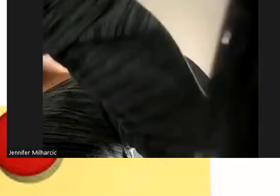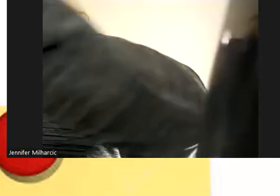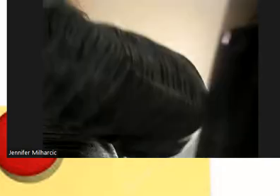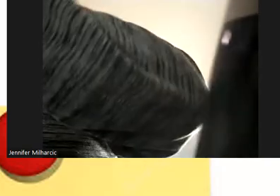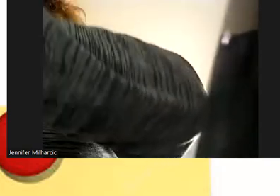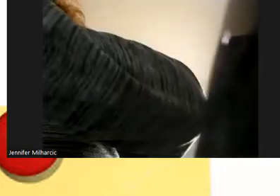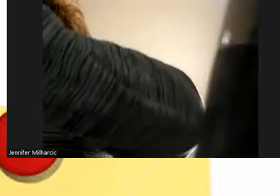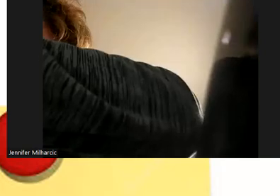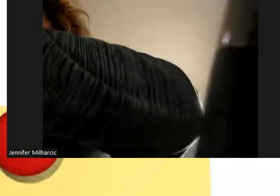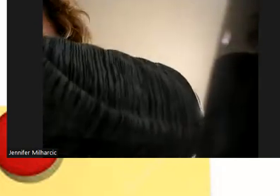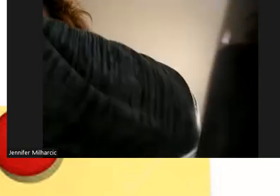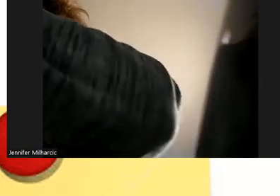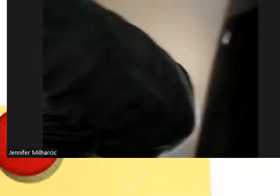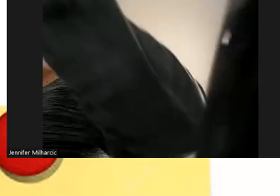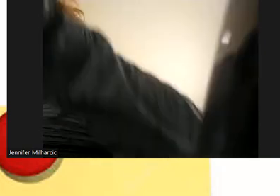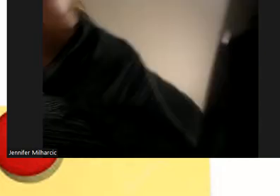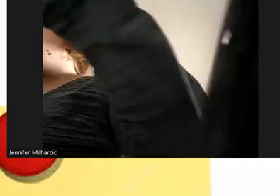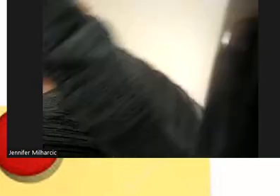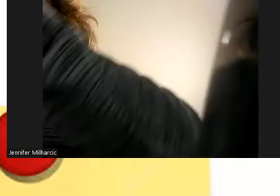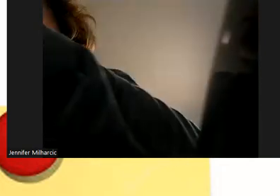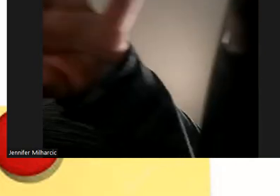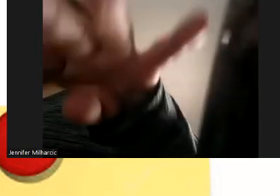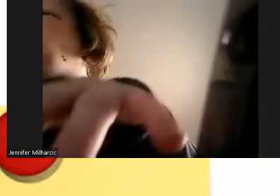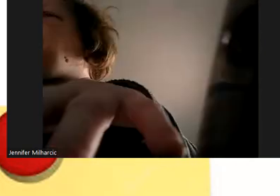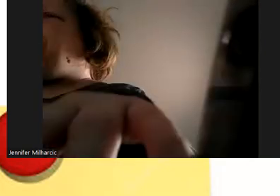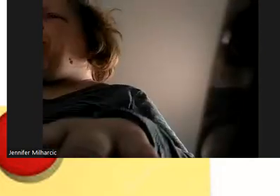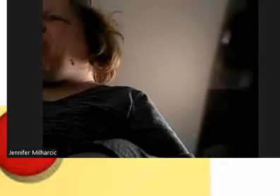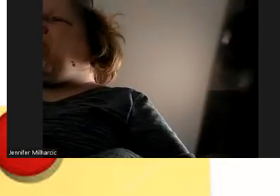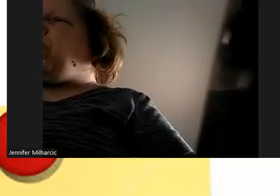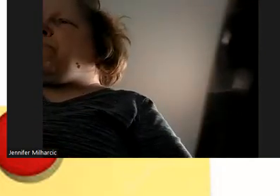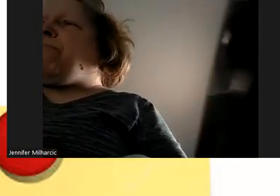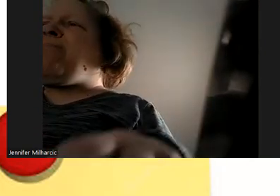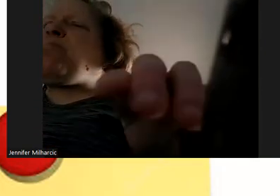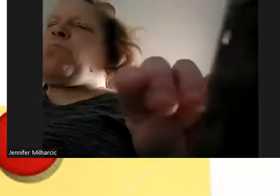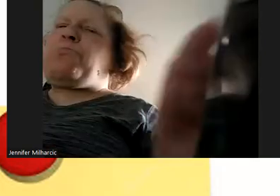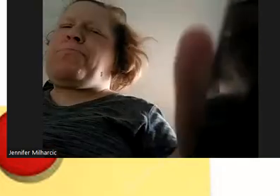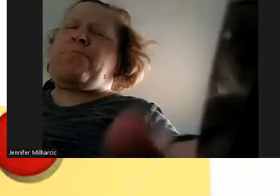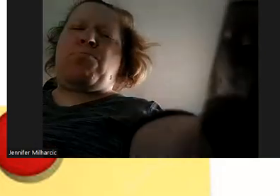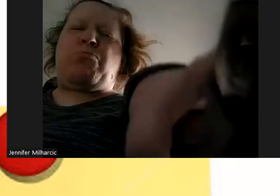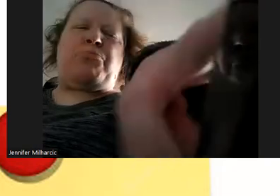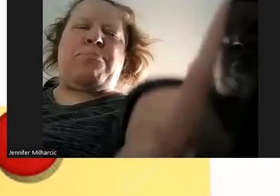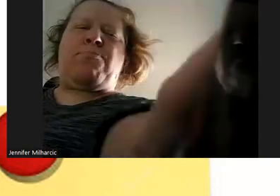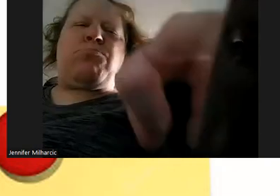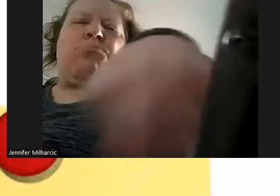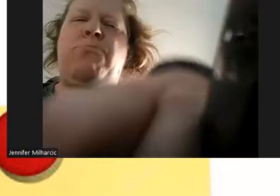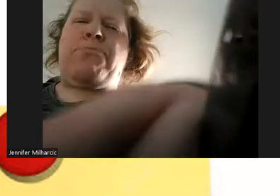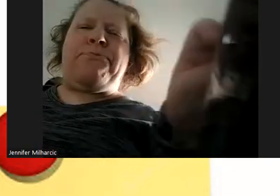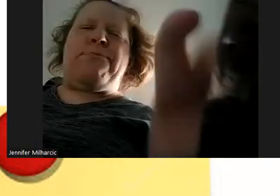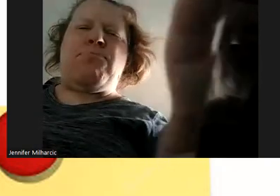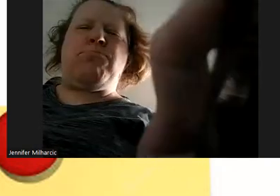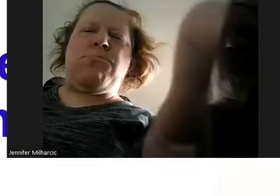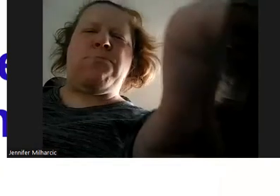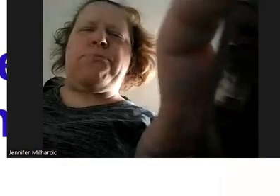sexual violence prevention watch our newsletter for more information this slide has the